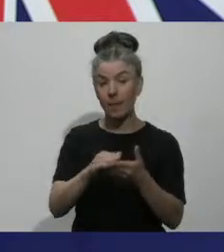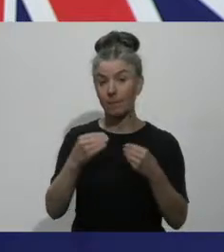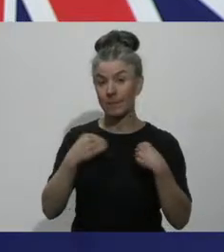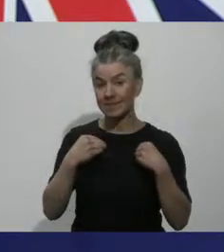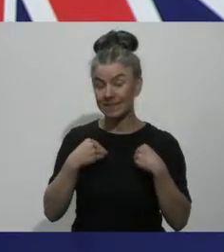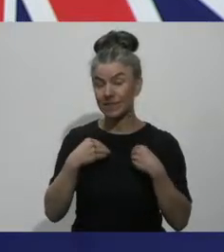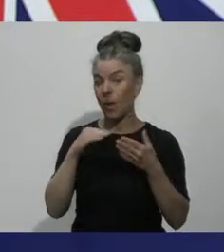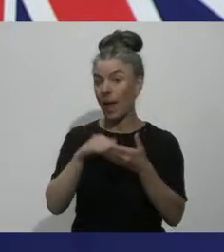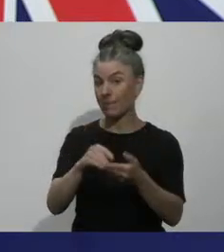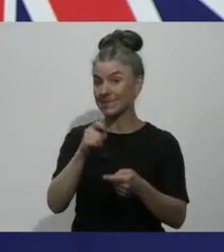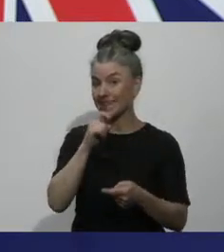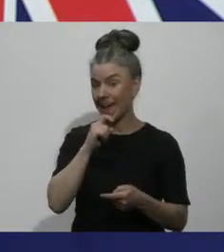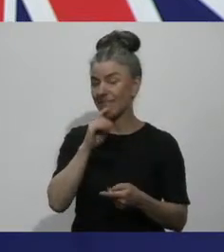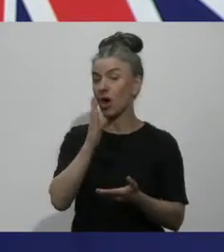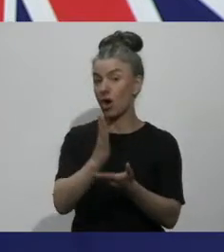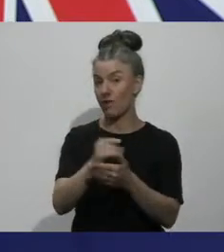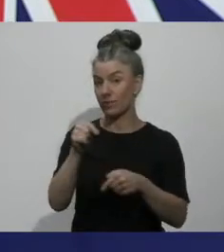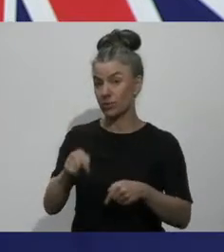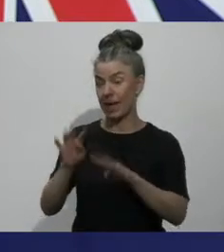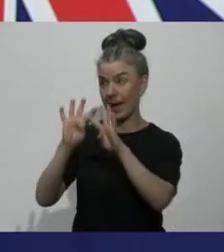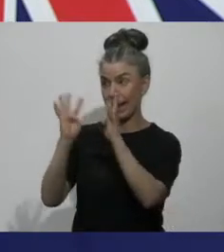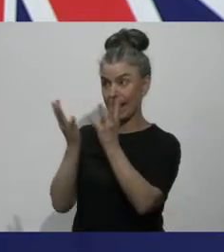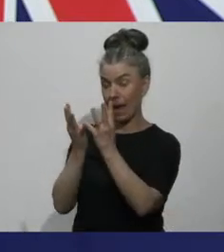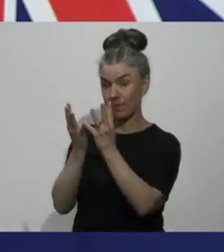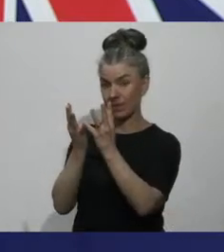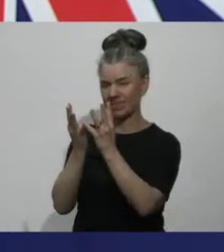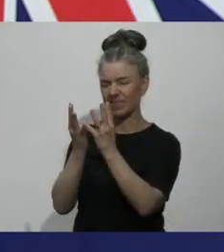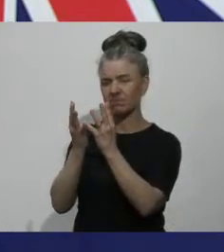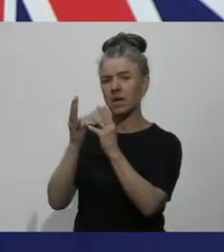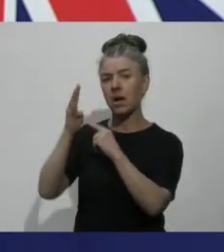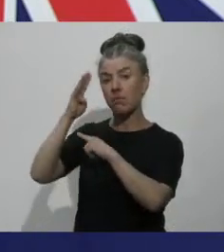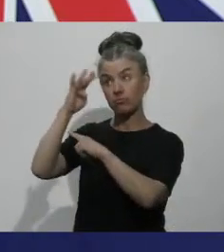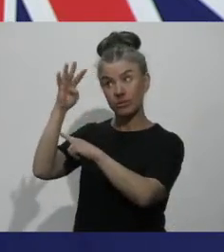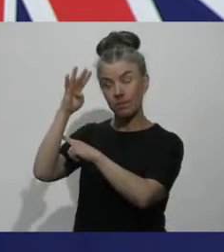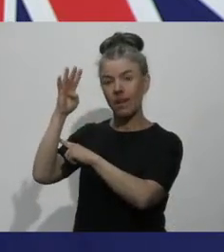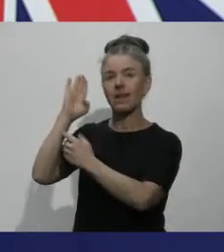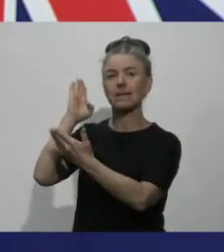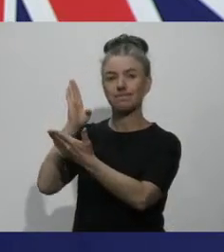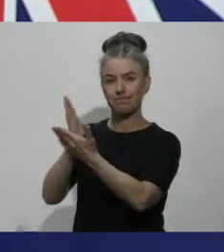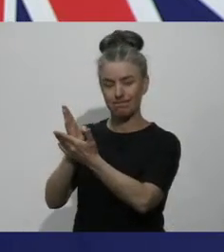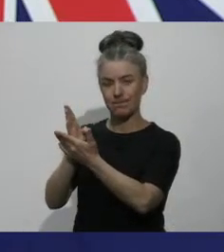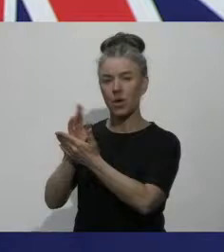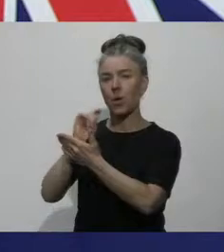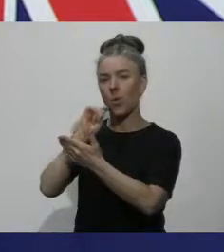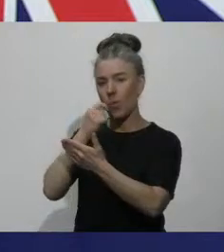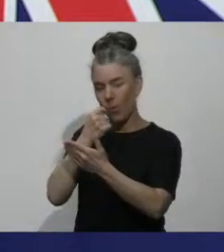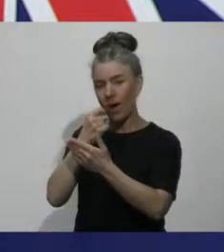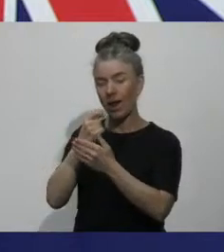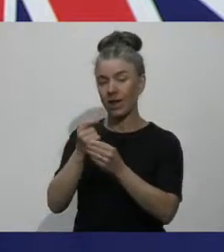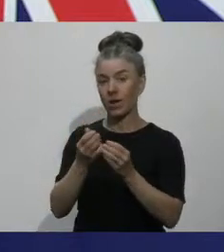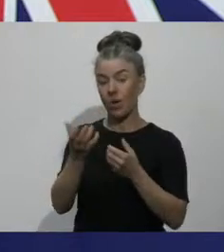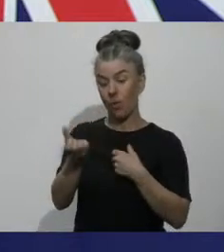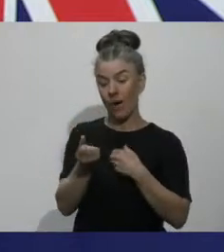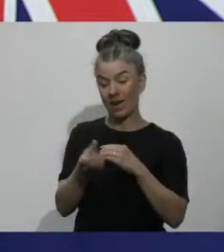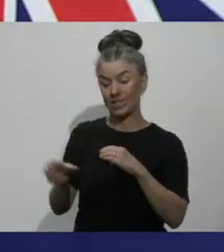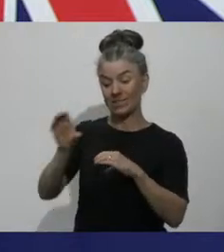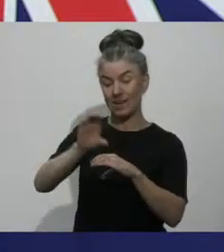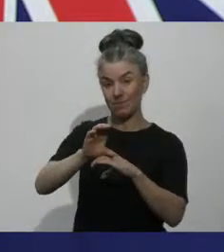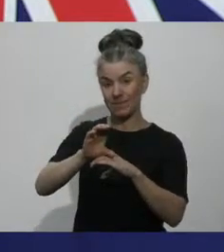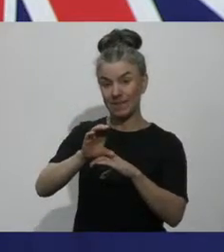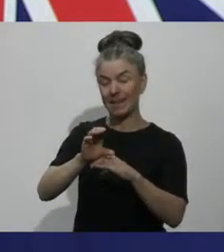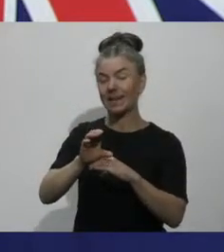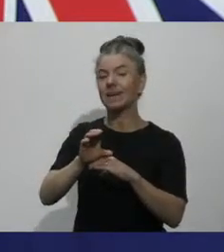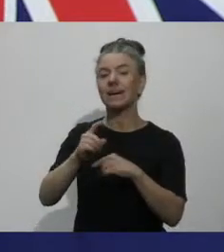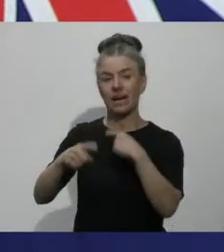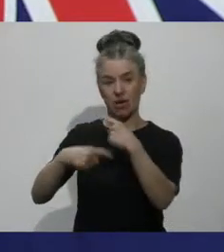can confirm today that Cabinet has made an in-principle decision to extend the wage subsidy scheme to support businesses